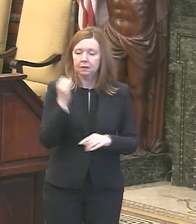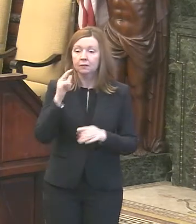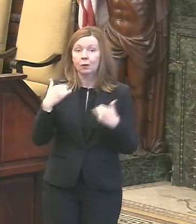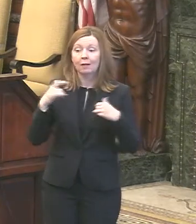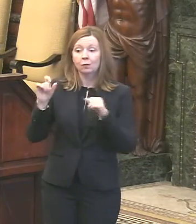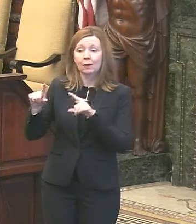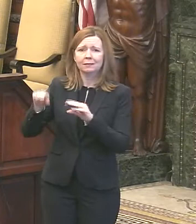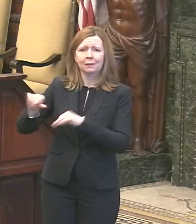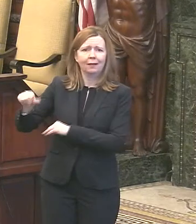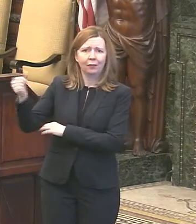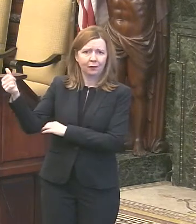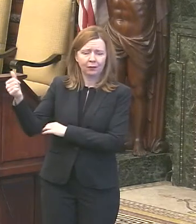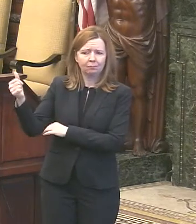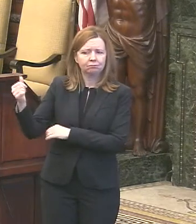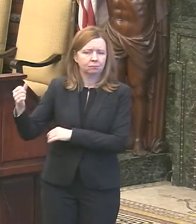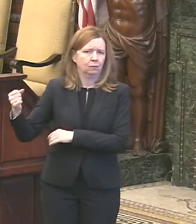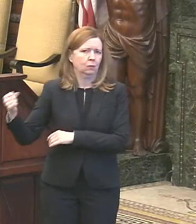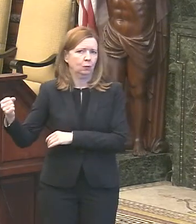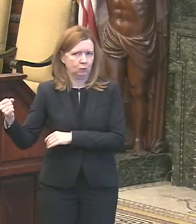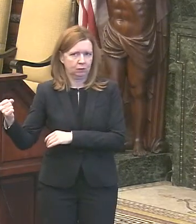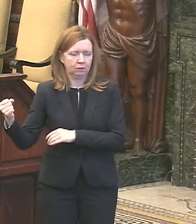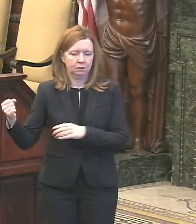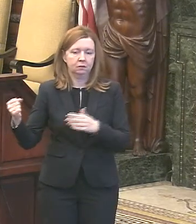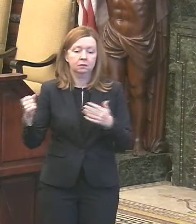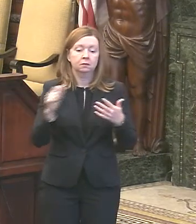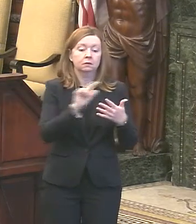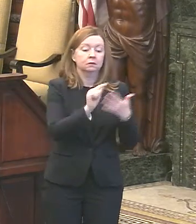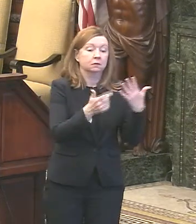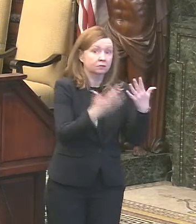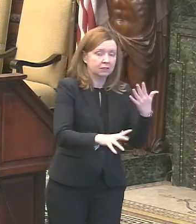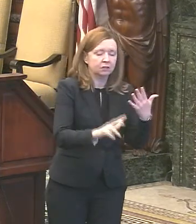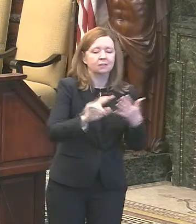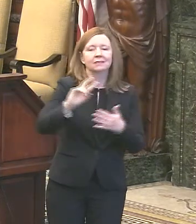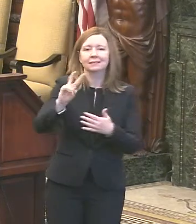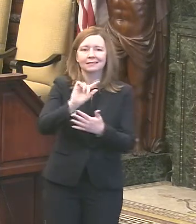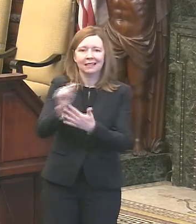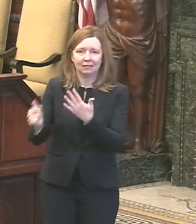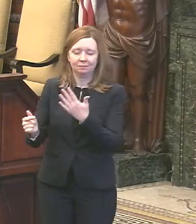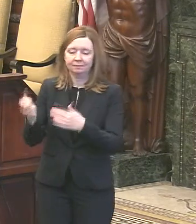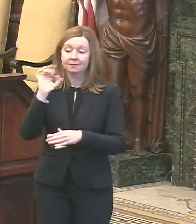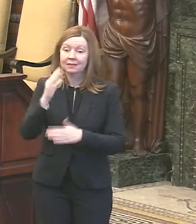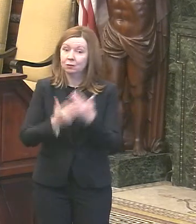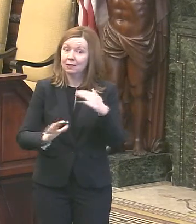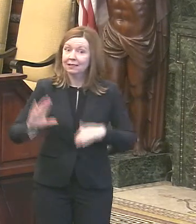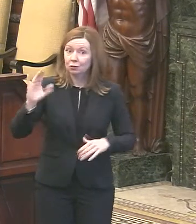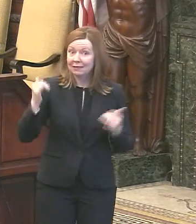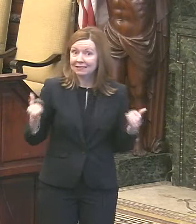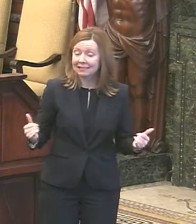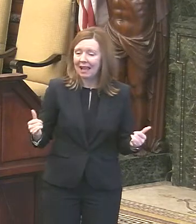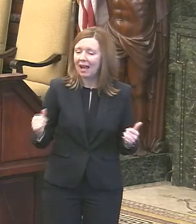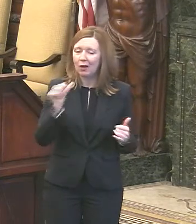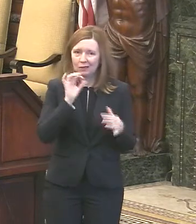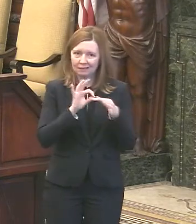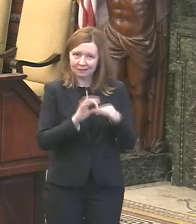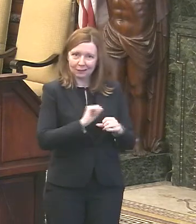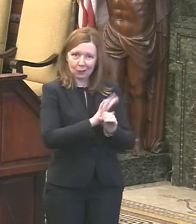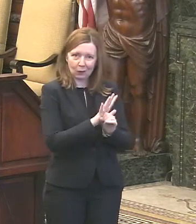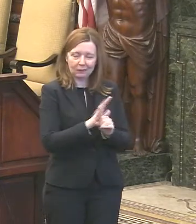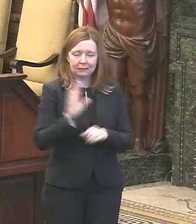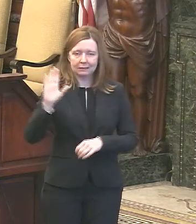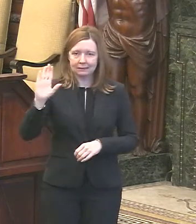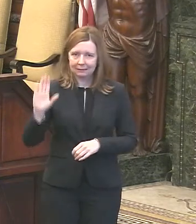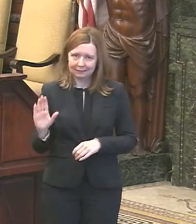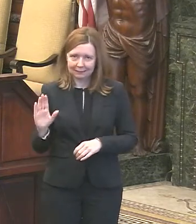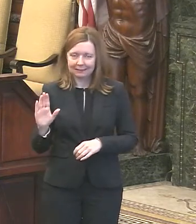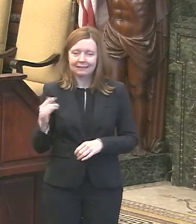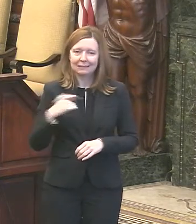questions regarding other topics, please hold them until the second round. If your hand is raised now and your question is not about COVID-19, please lower